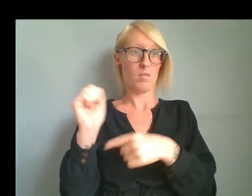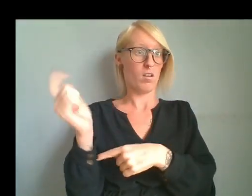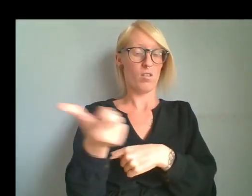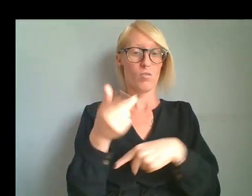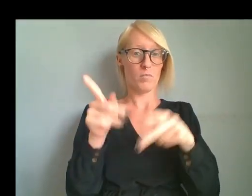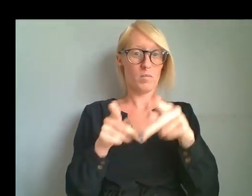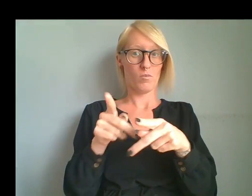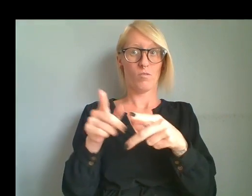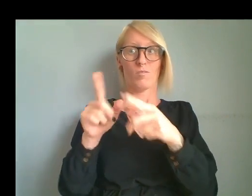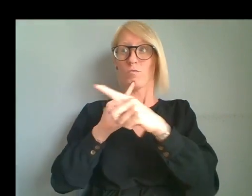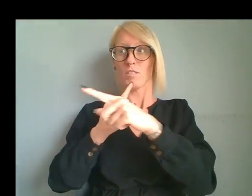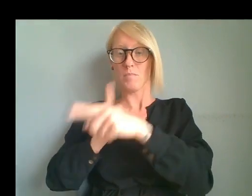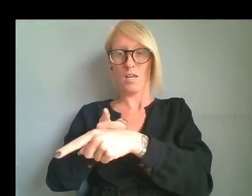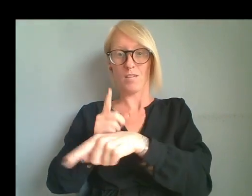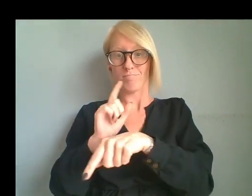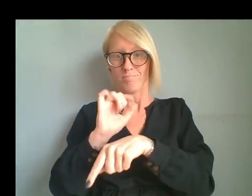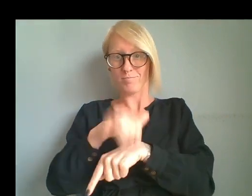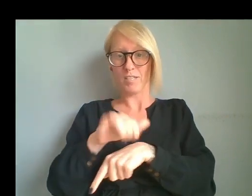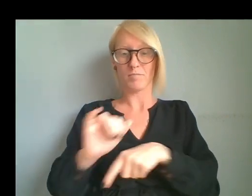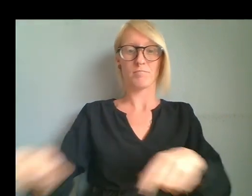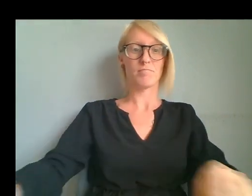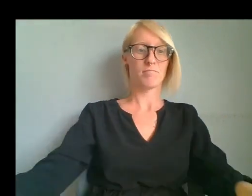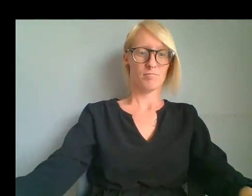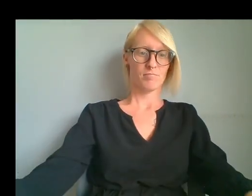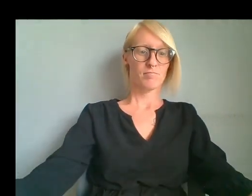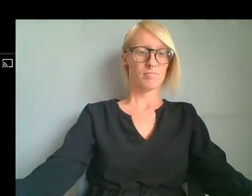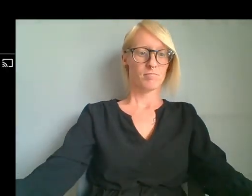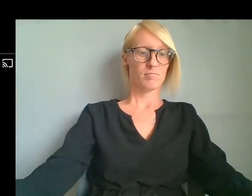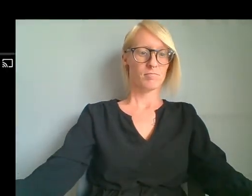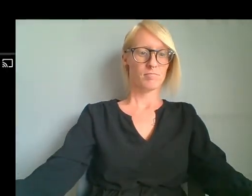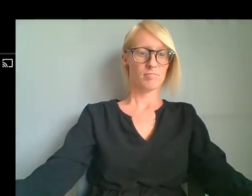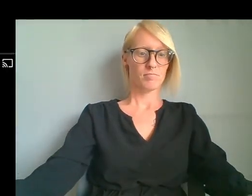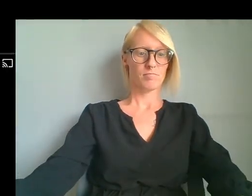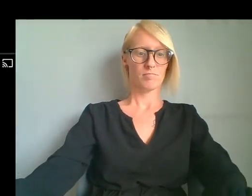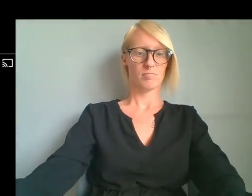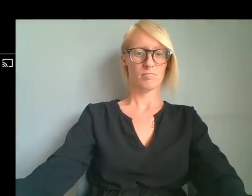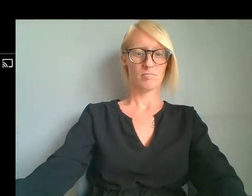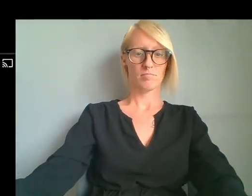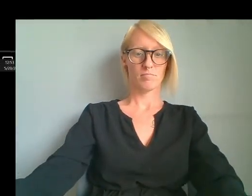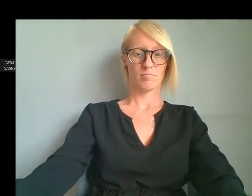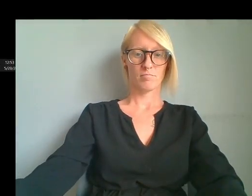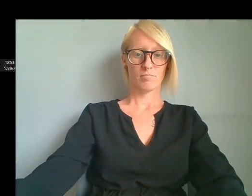just ideals that I like. If you have more than one person to commit, right?